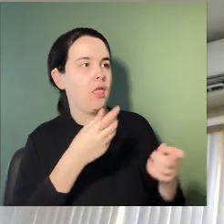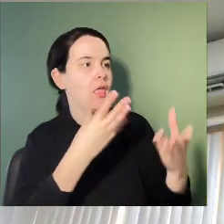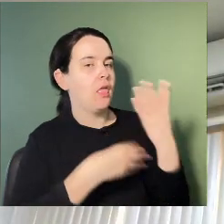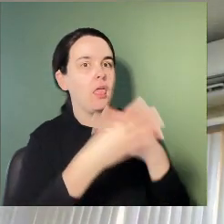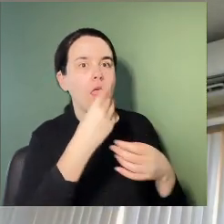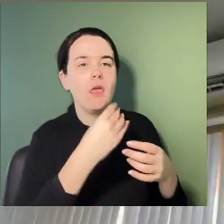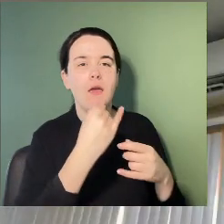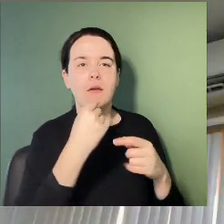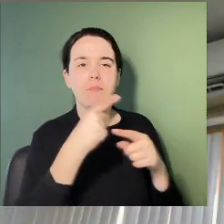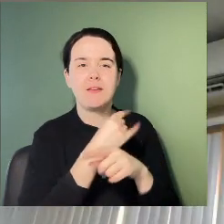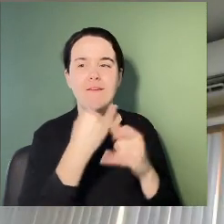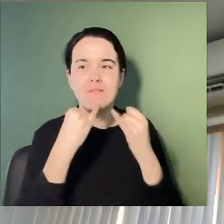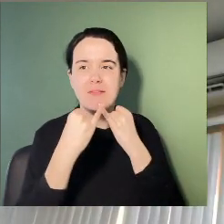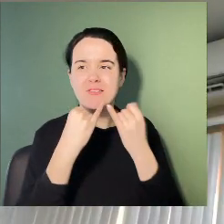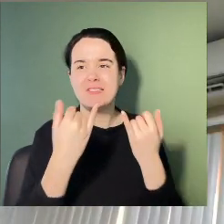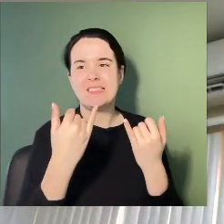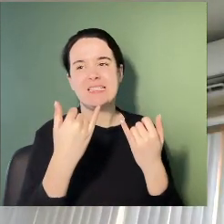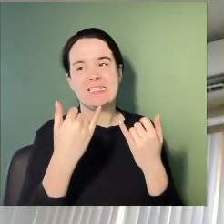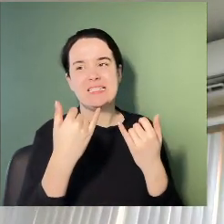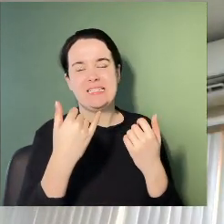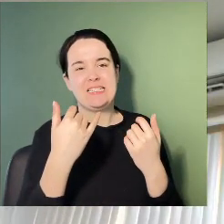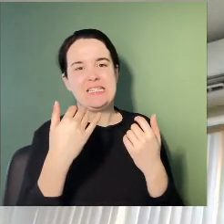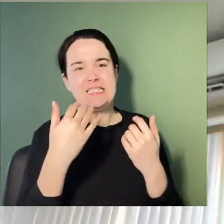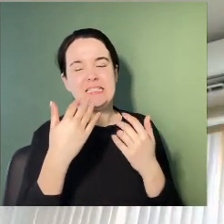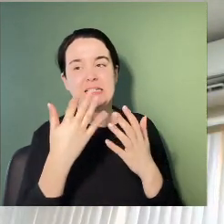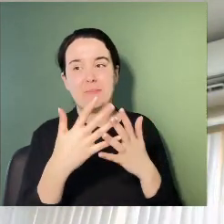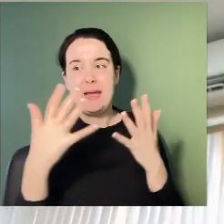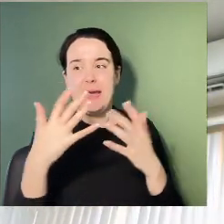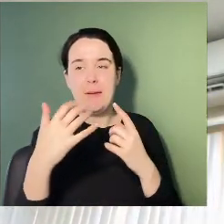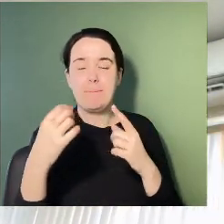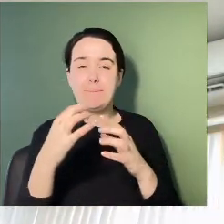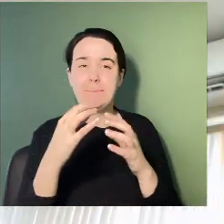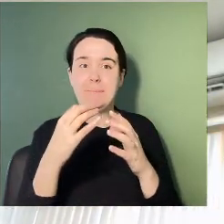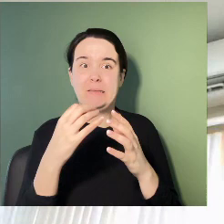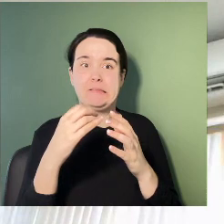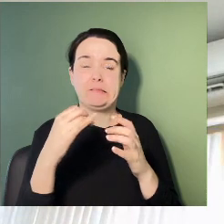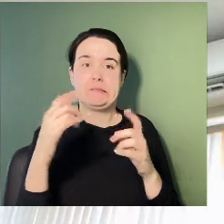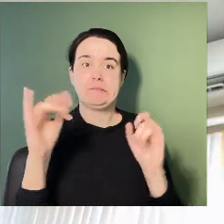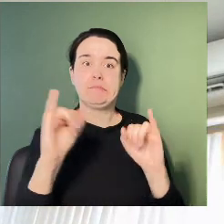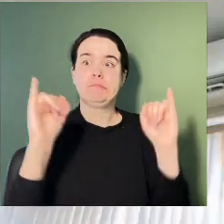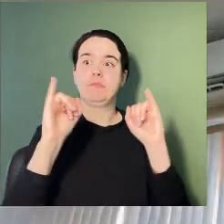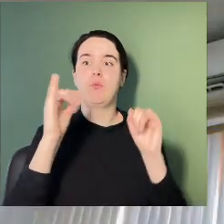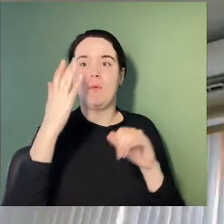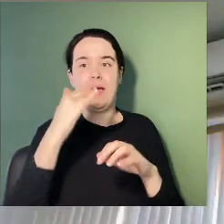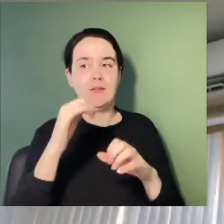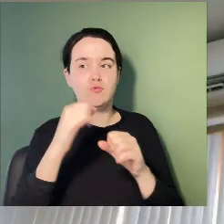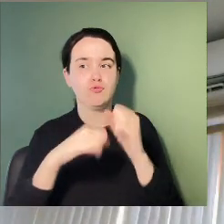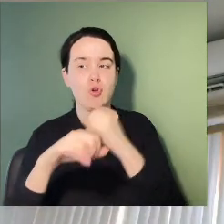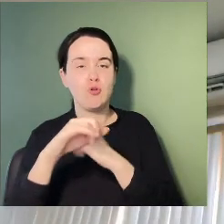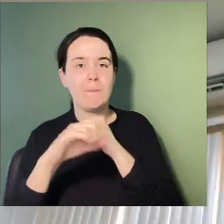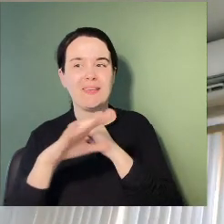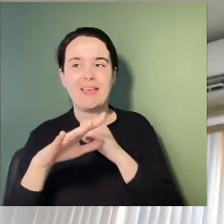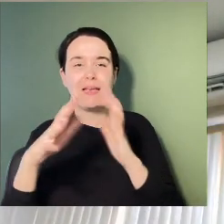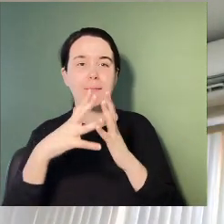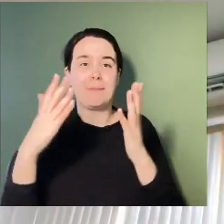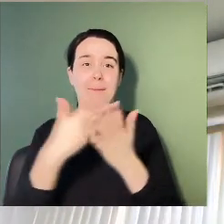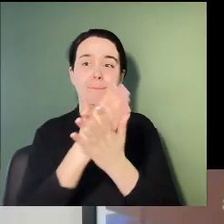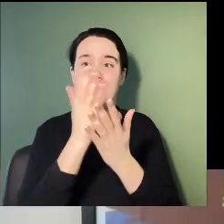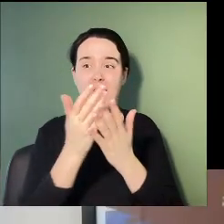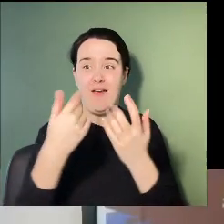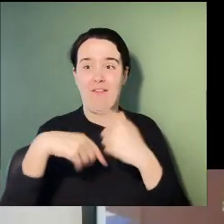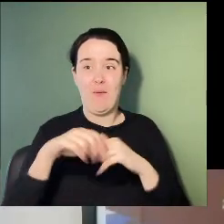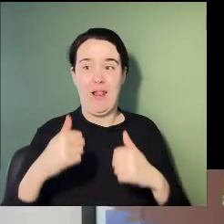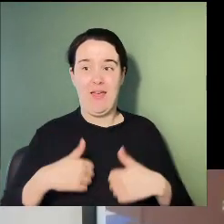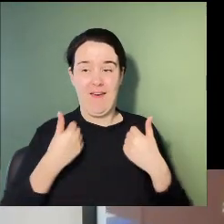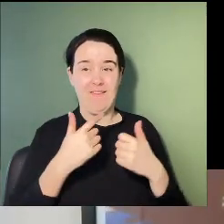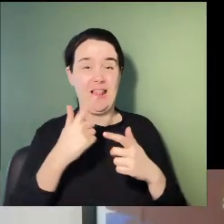about different methods of influence. Yeah, like social media gets a big part, but also what happens on Messenger, what happens on